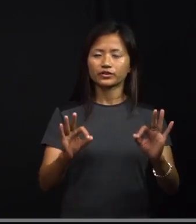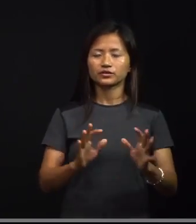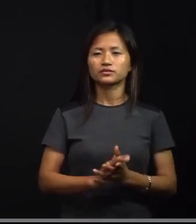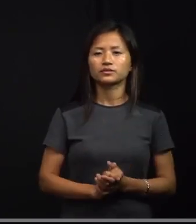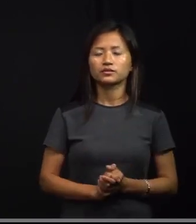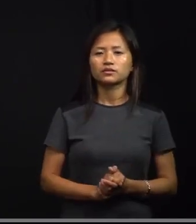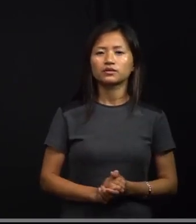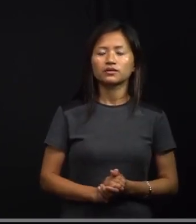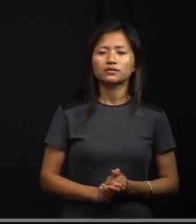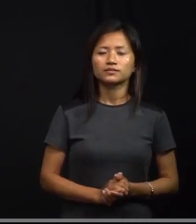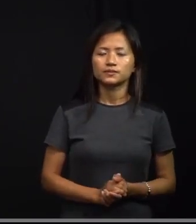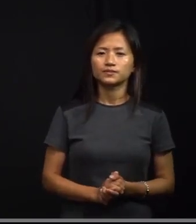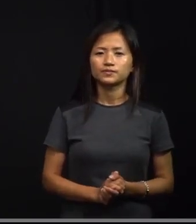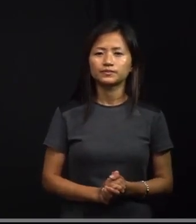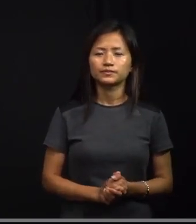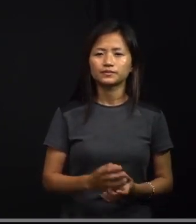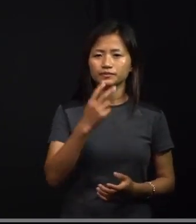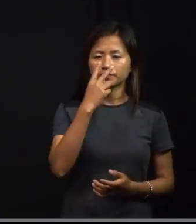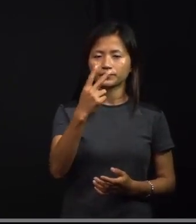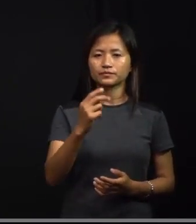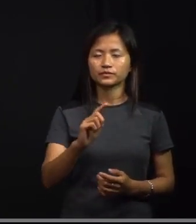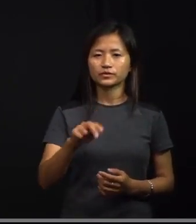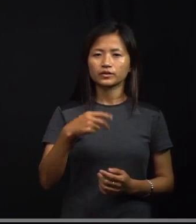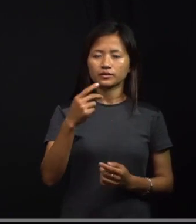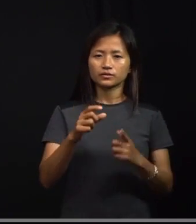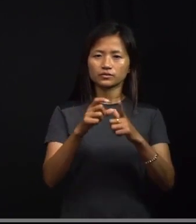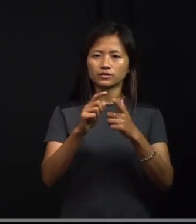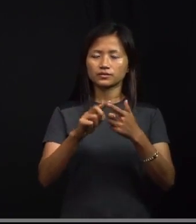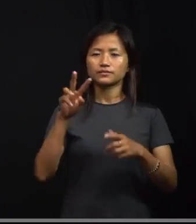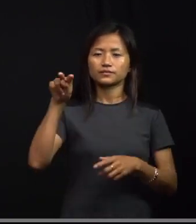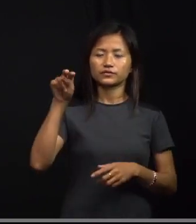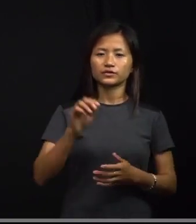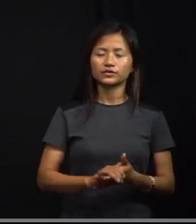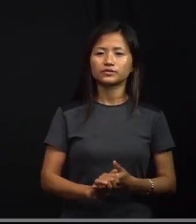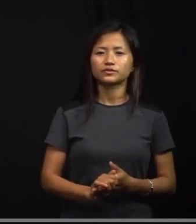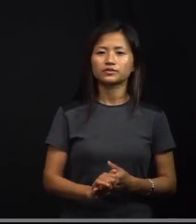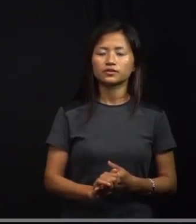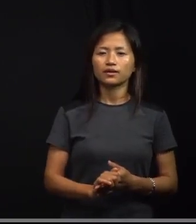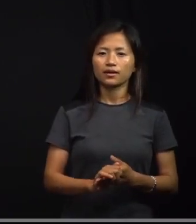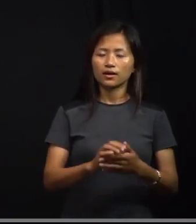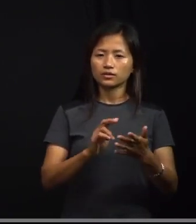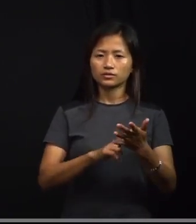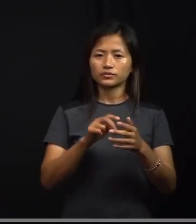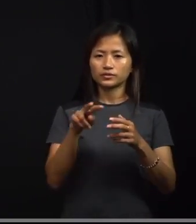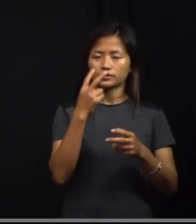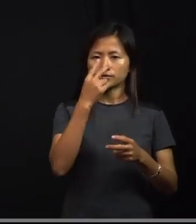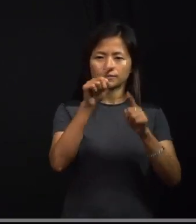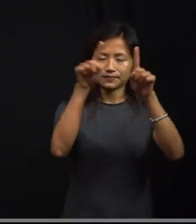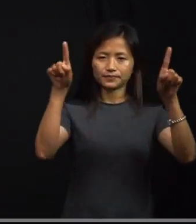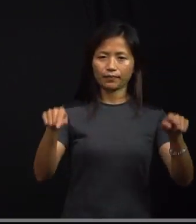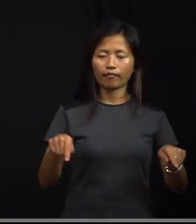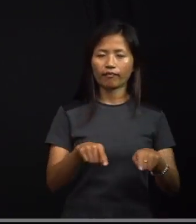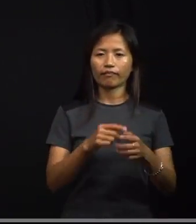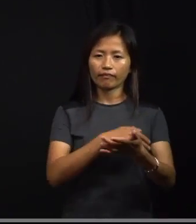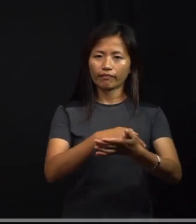what Plato says. And when you look into the definitions given by John Adam, Nunn, Redden, and Pestalozzi,